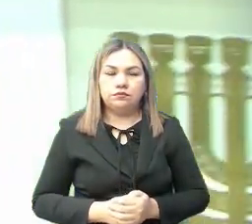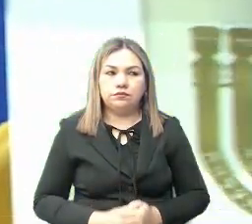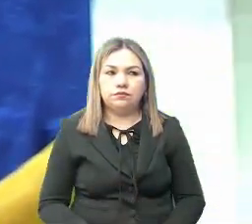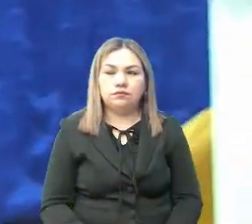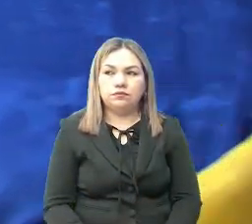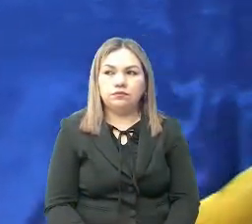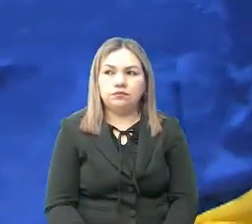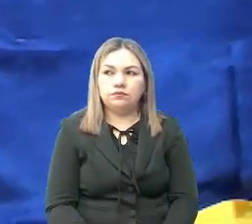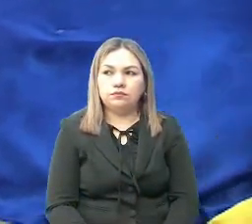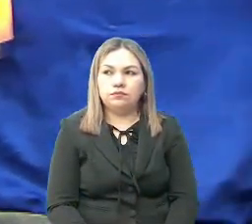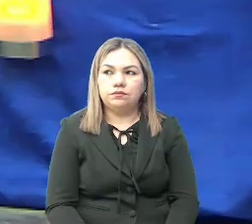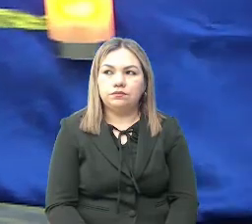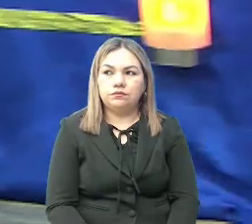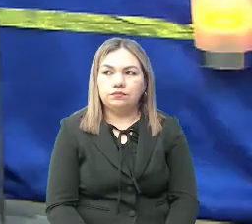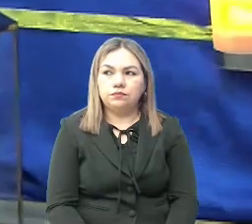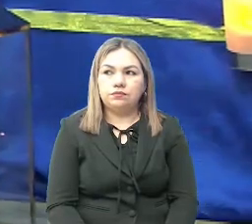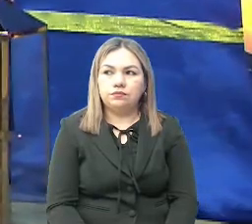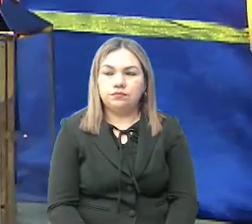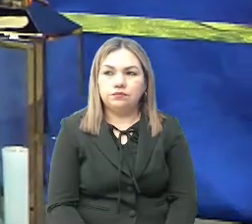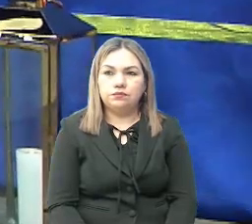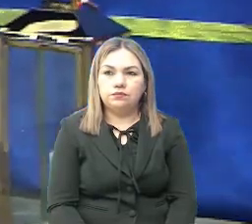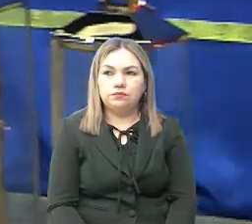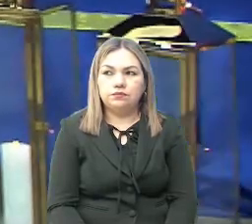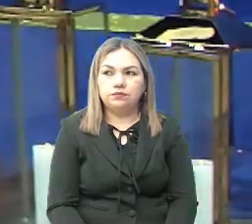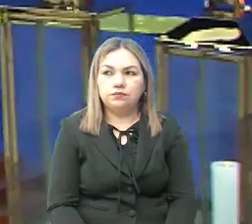I imagine